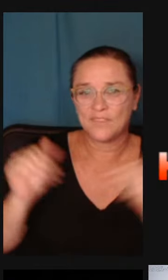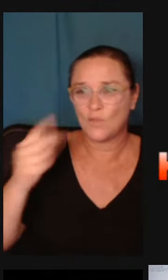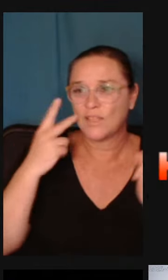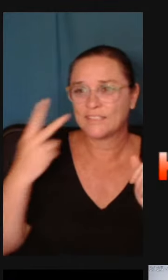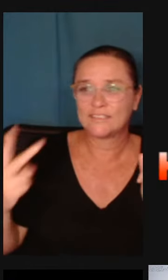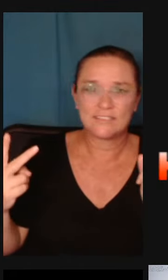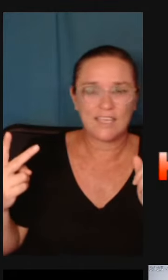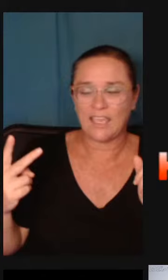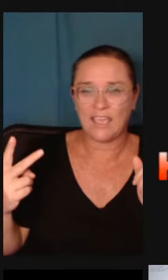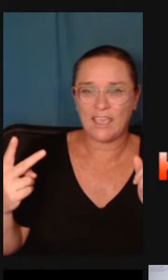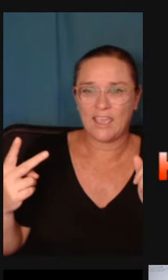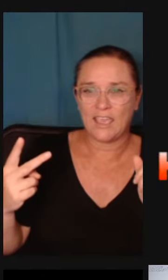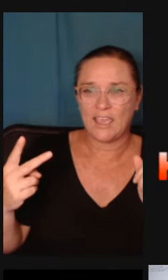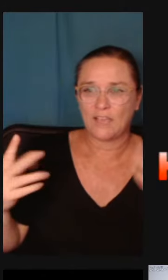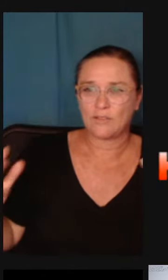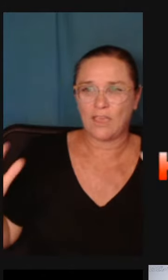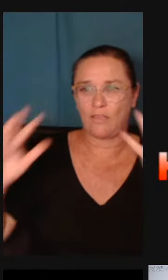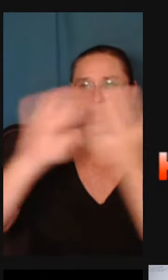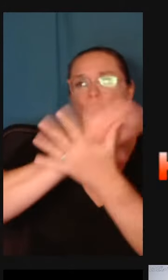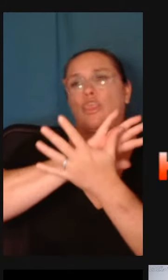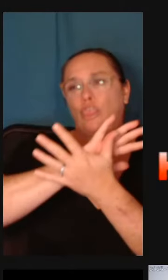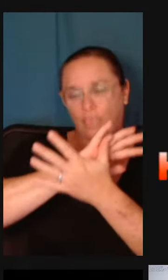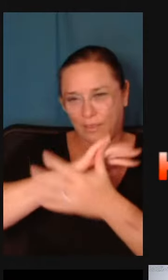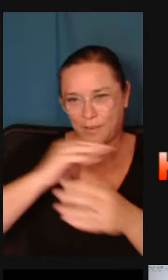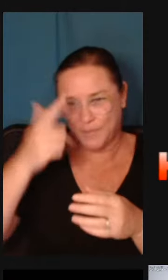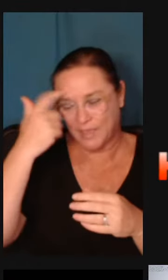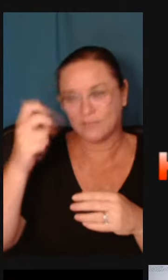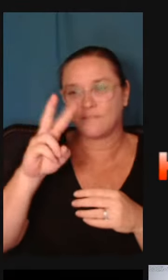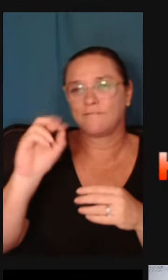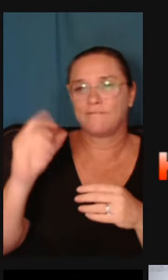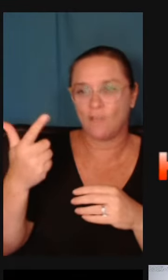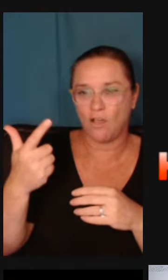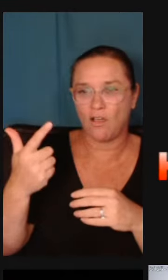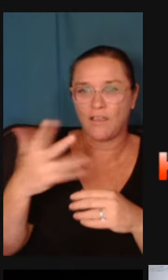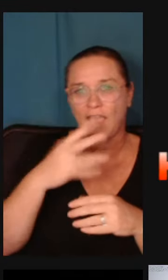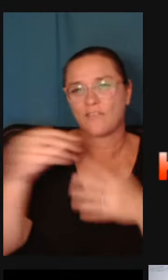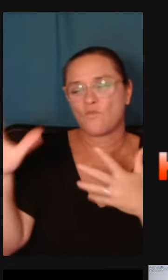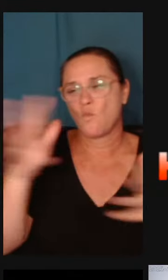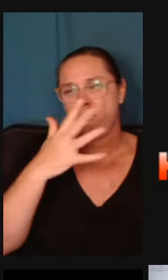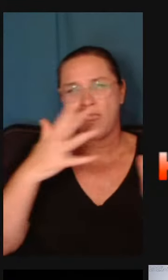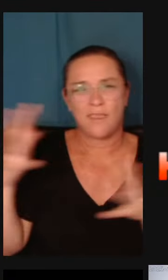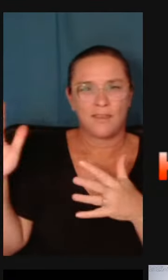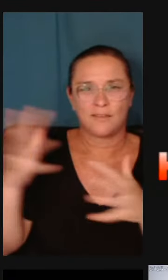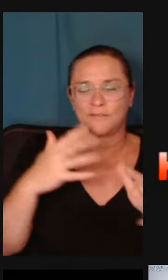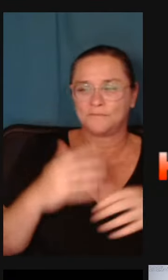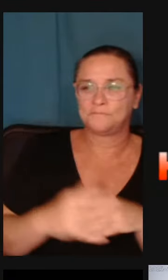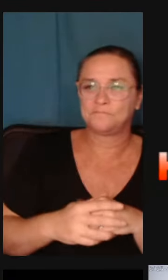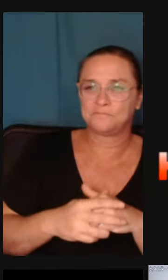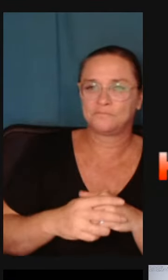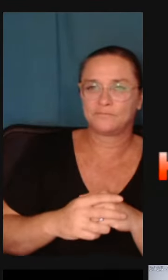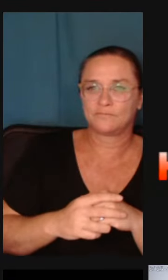blown out of fog up there, but the wind was definitely blowing.